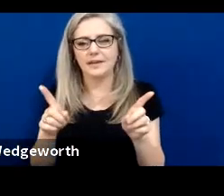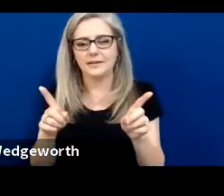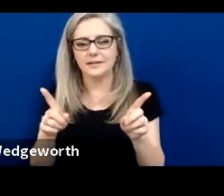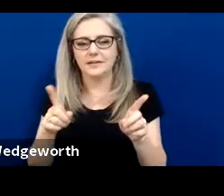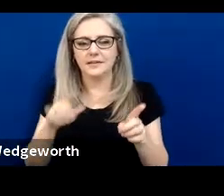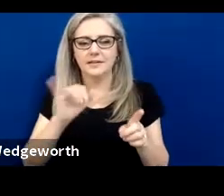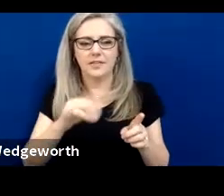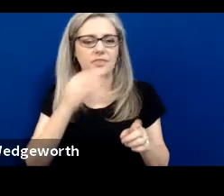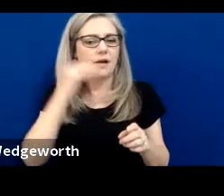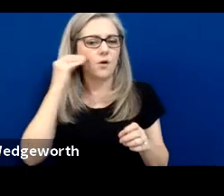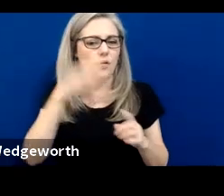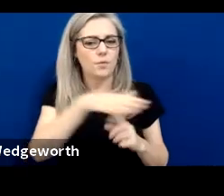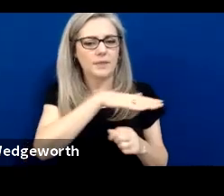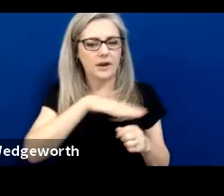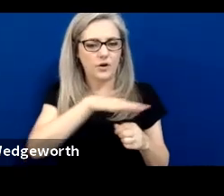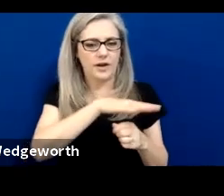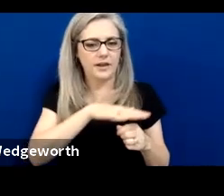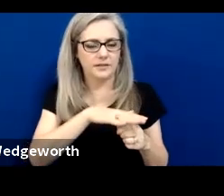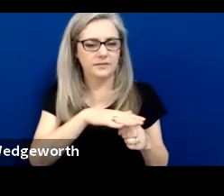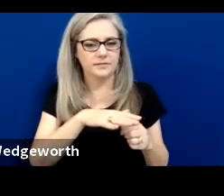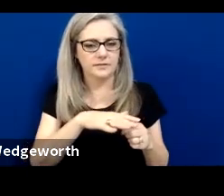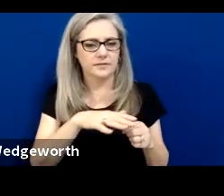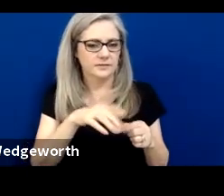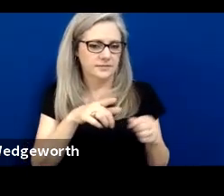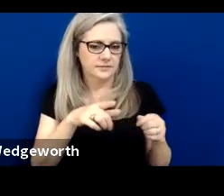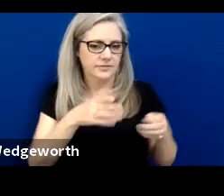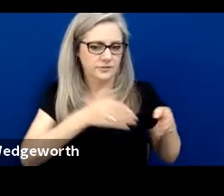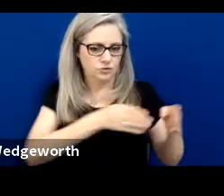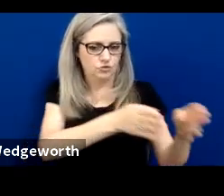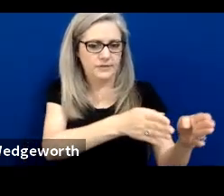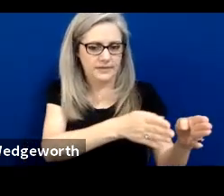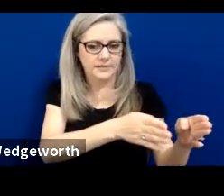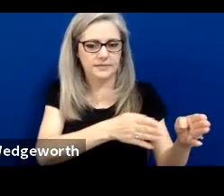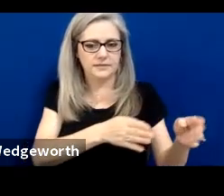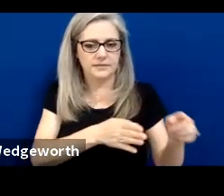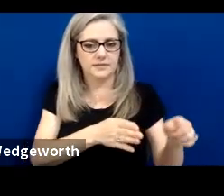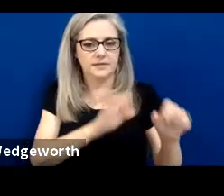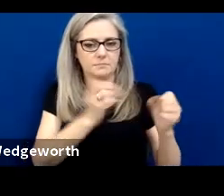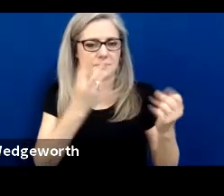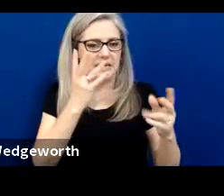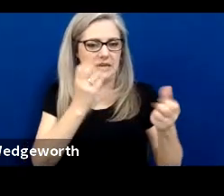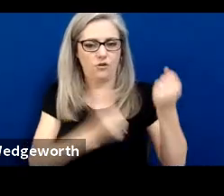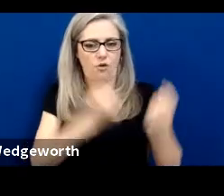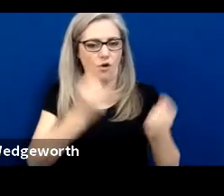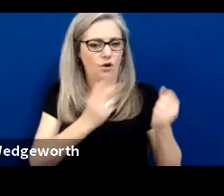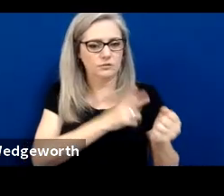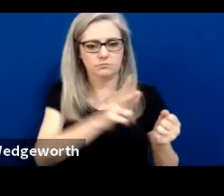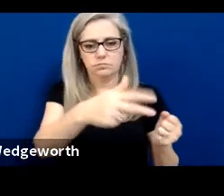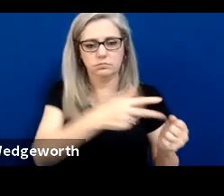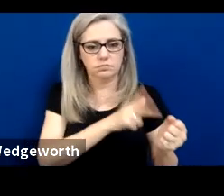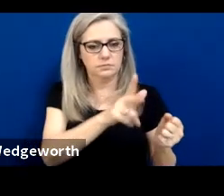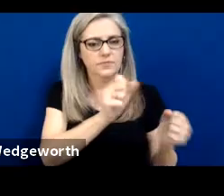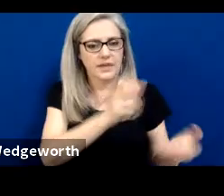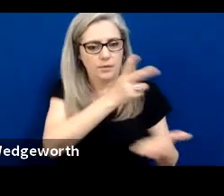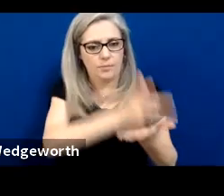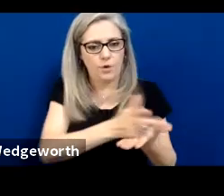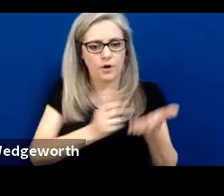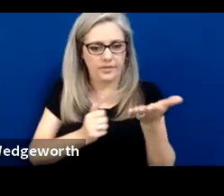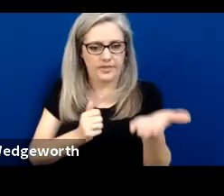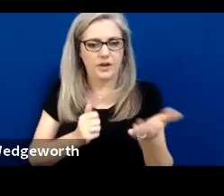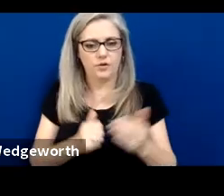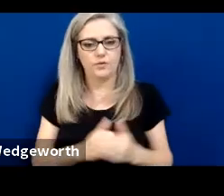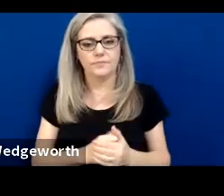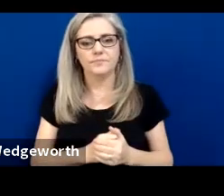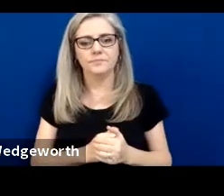residential neighborhood street there, and allowing cars to come through and be able to park there.